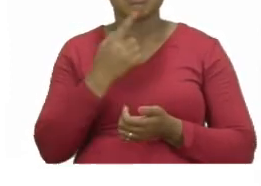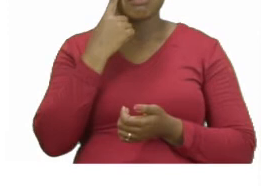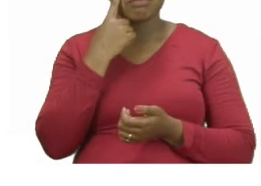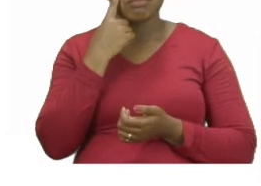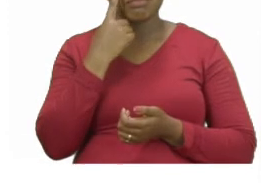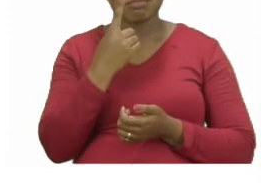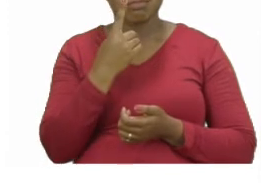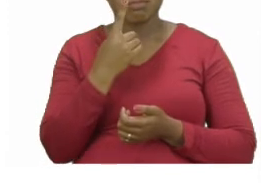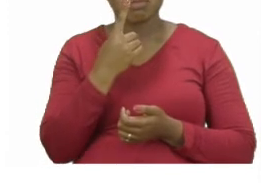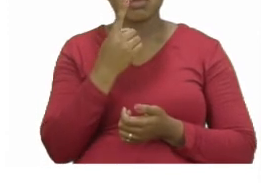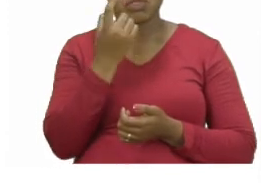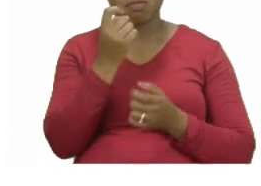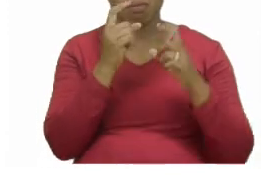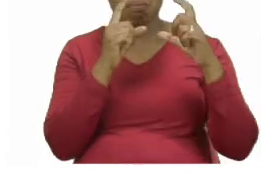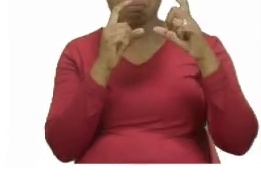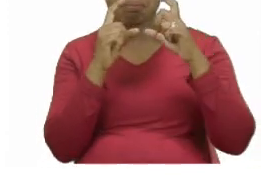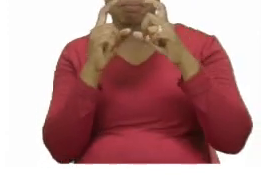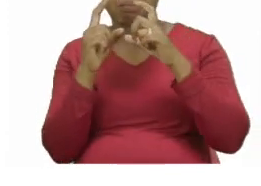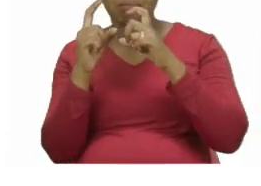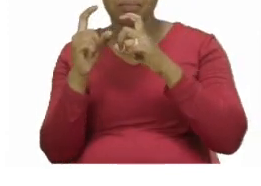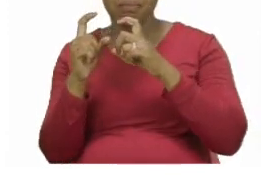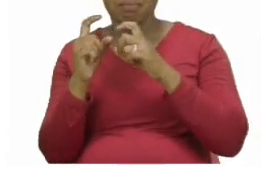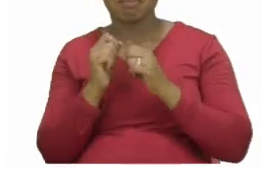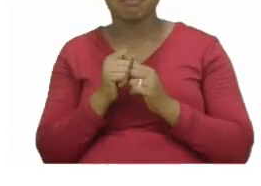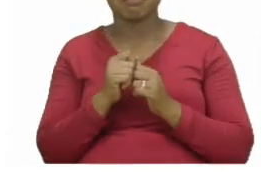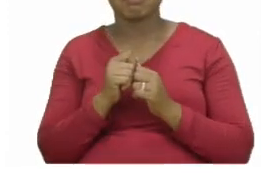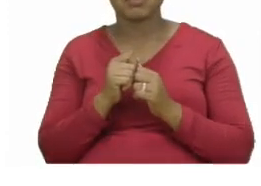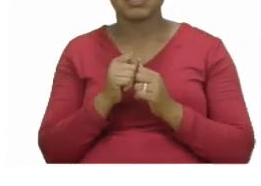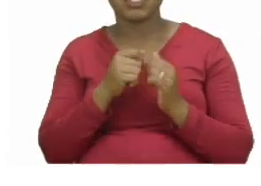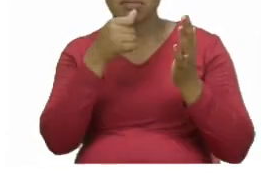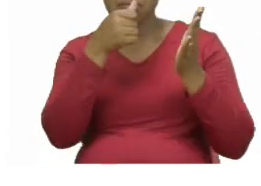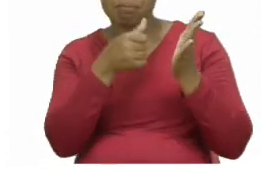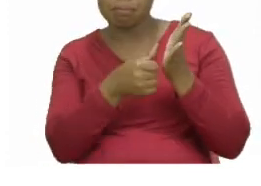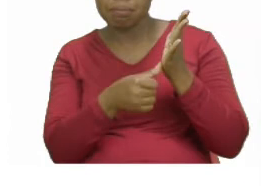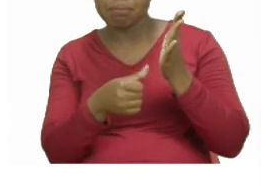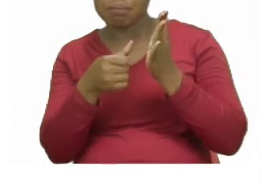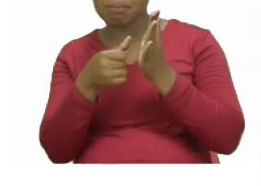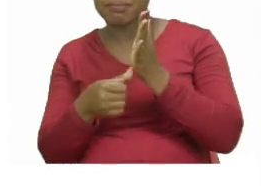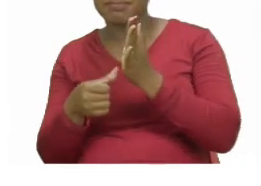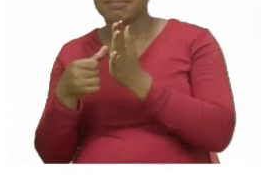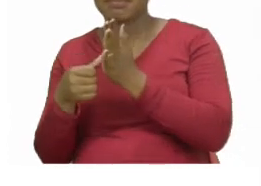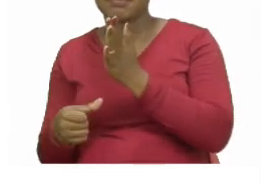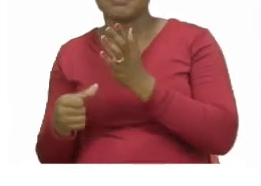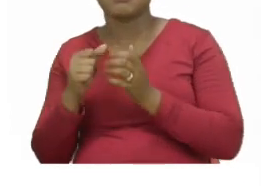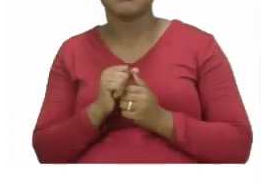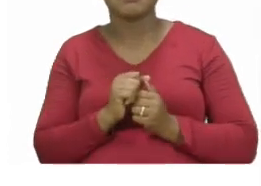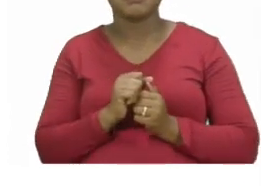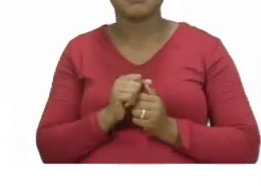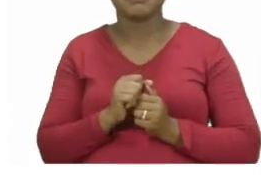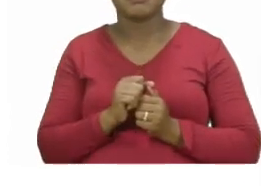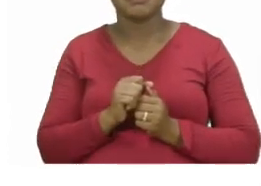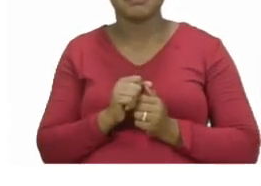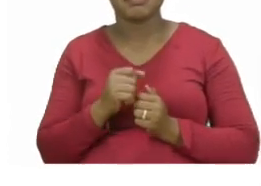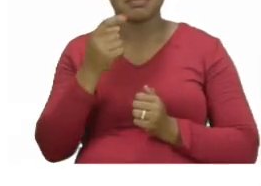pictures of items and their prices below. And then you will also see